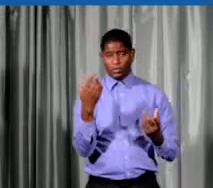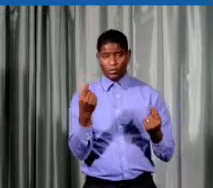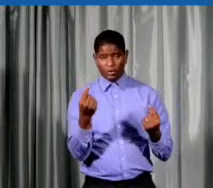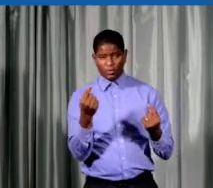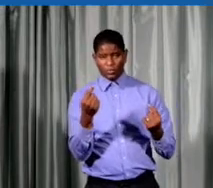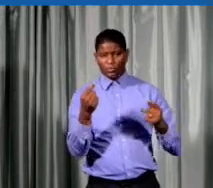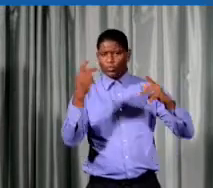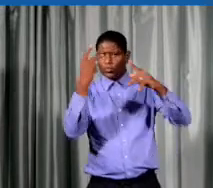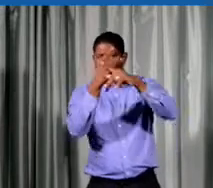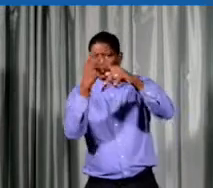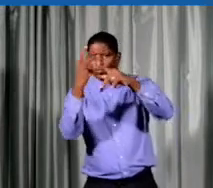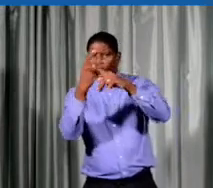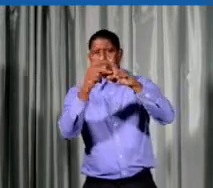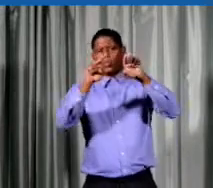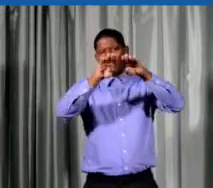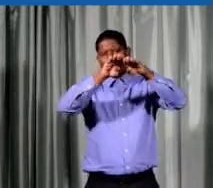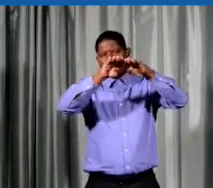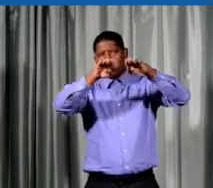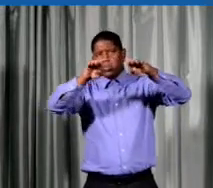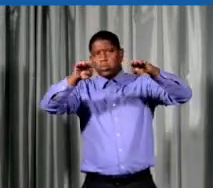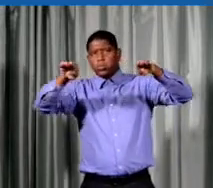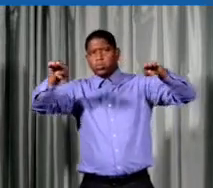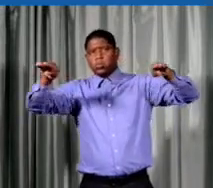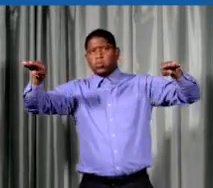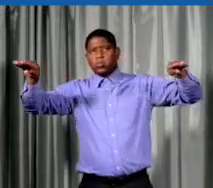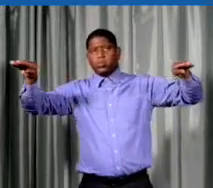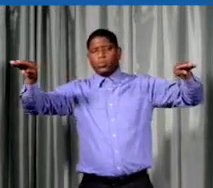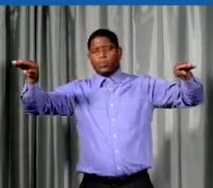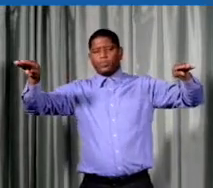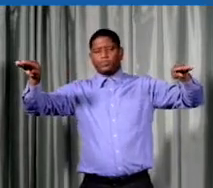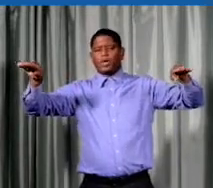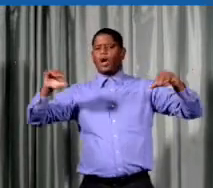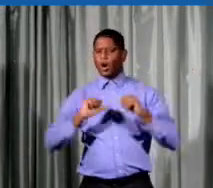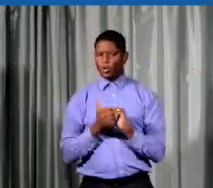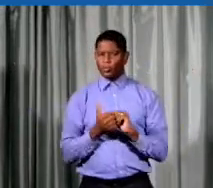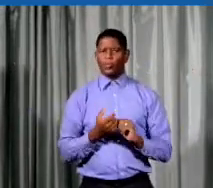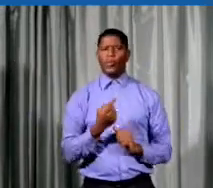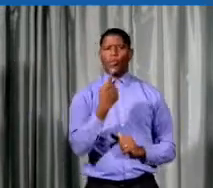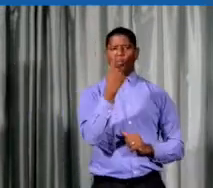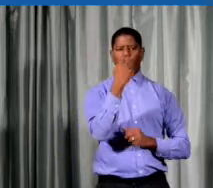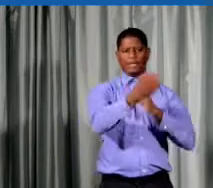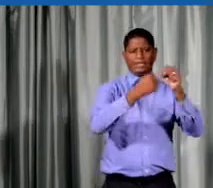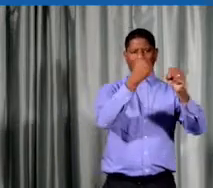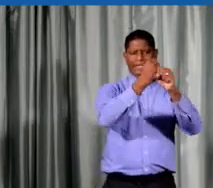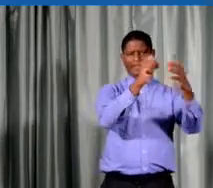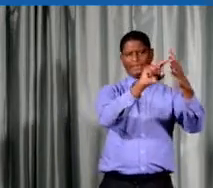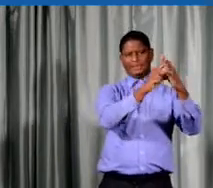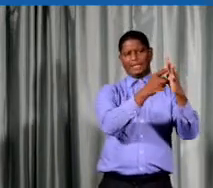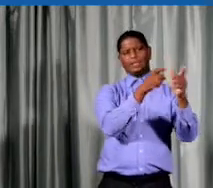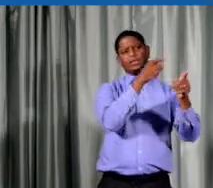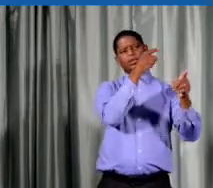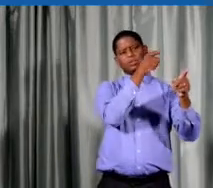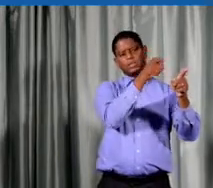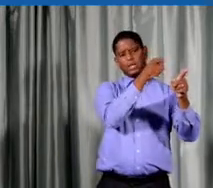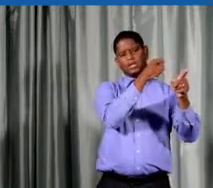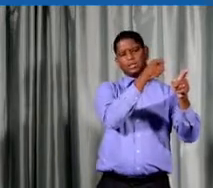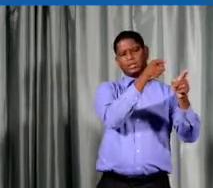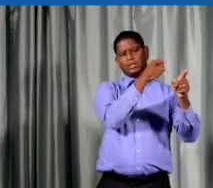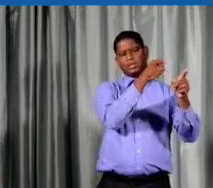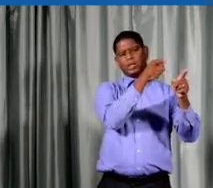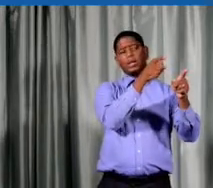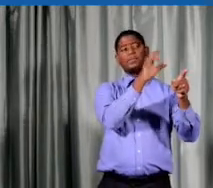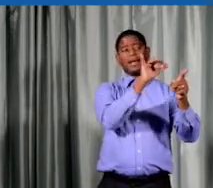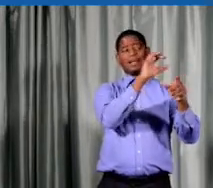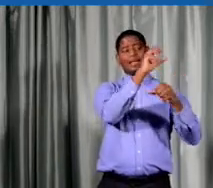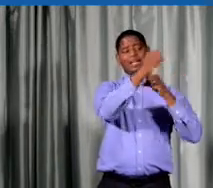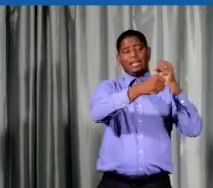horizontal. I make 1 year the base year. That year, every line